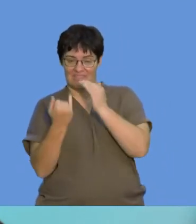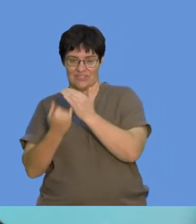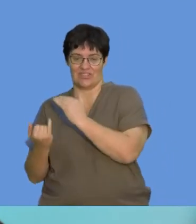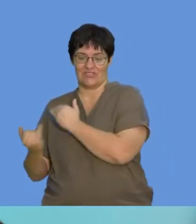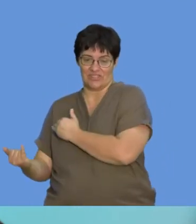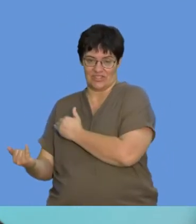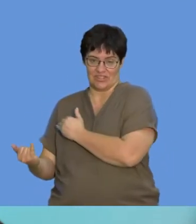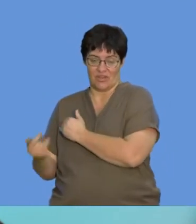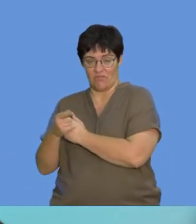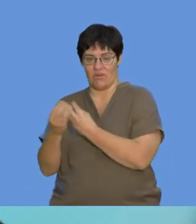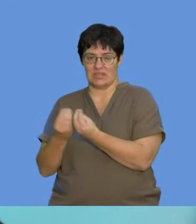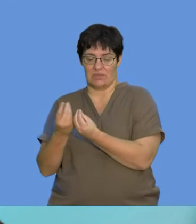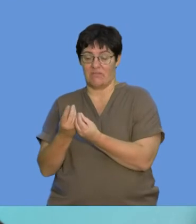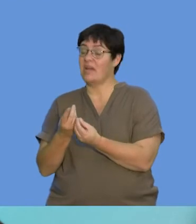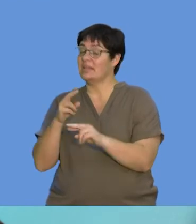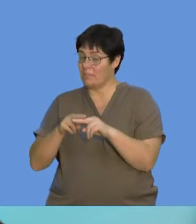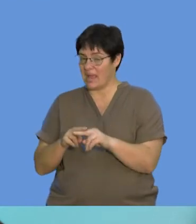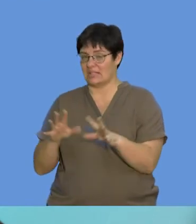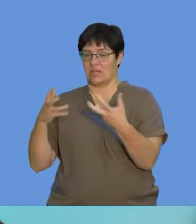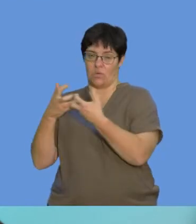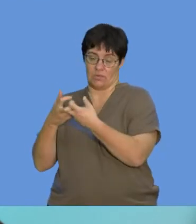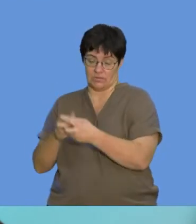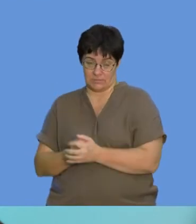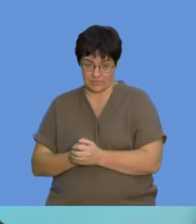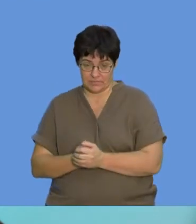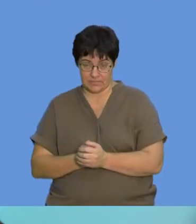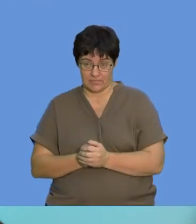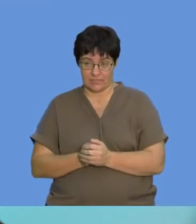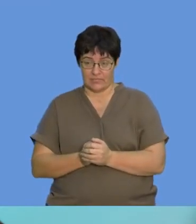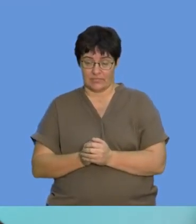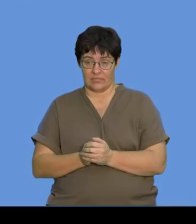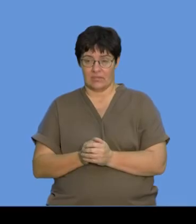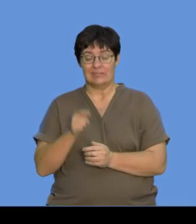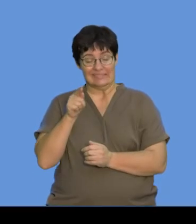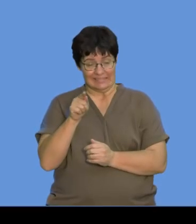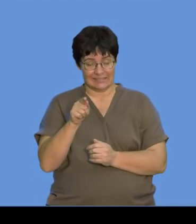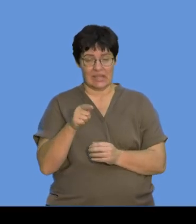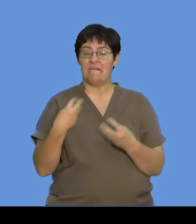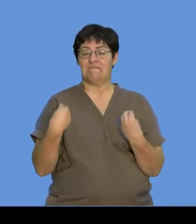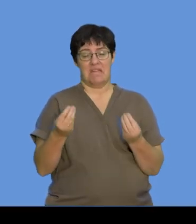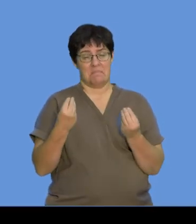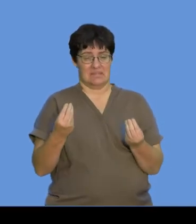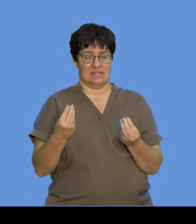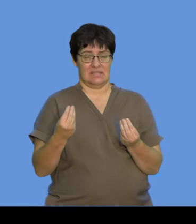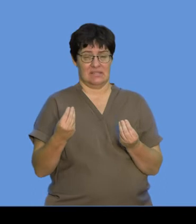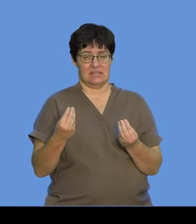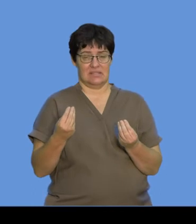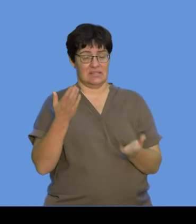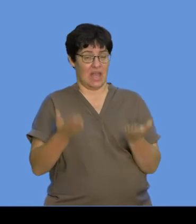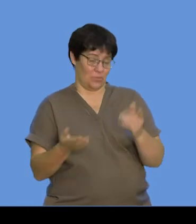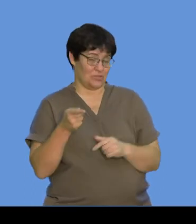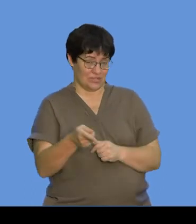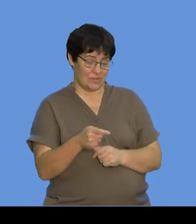of the individual elements that make up that substance, if it's the case of a compound. Okay, so take note, this is a very,